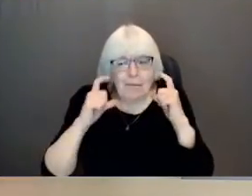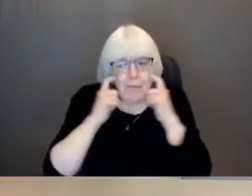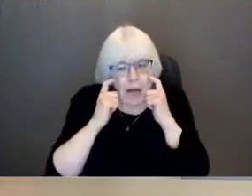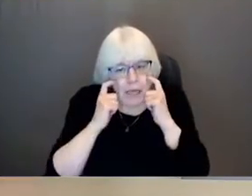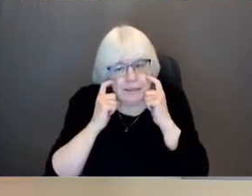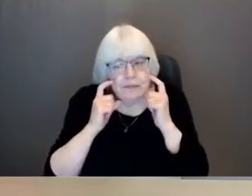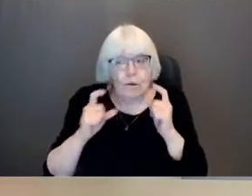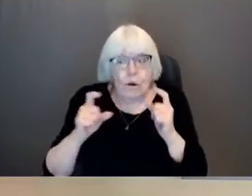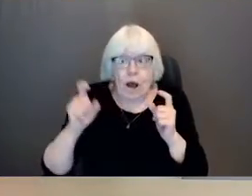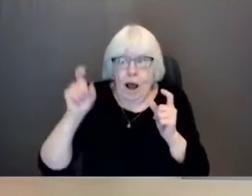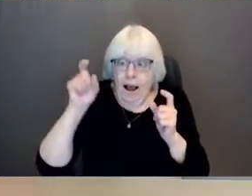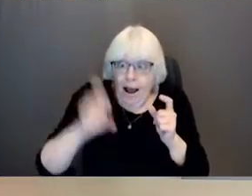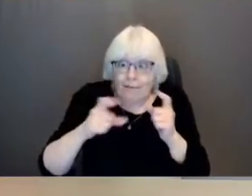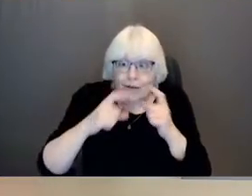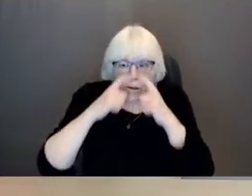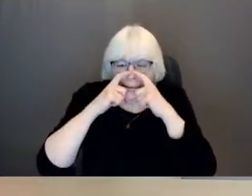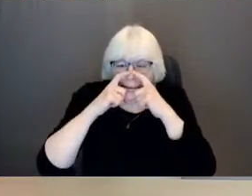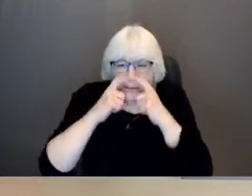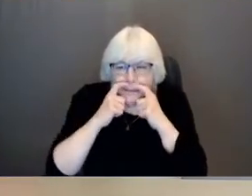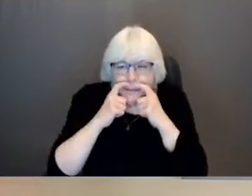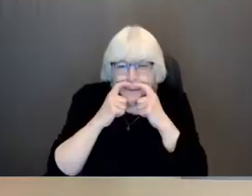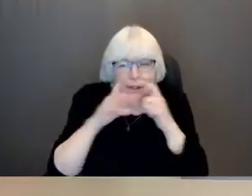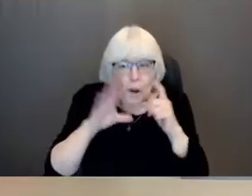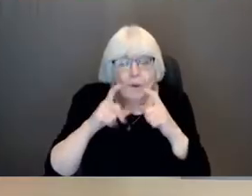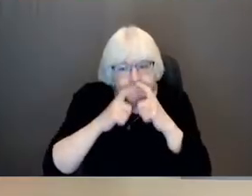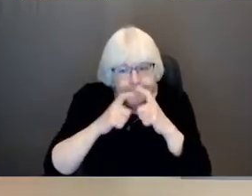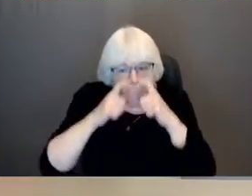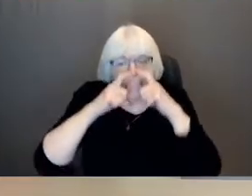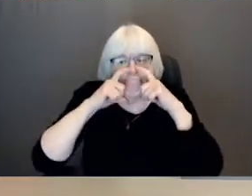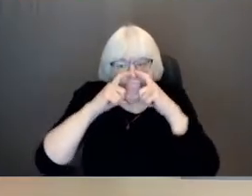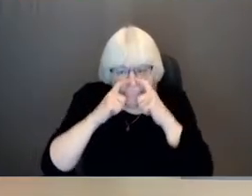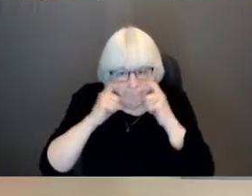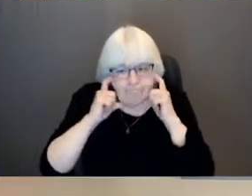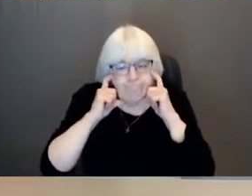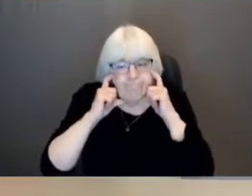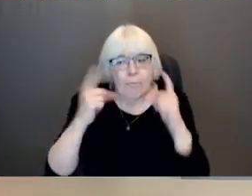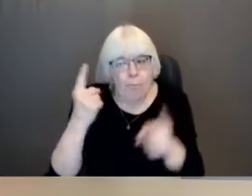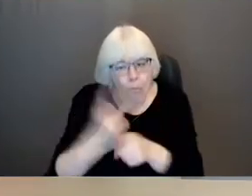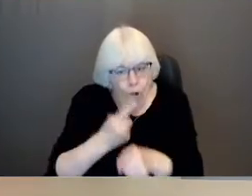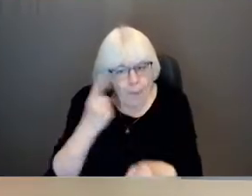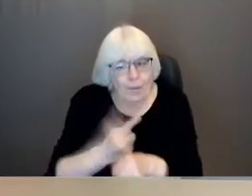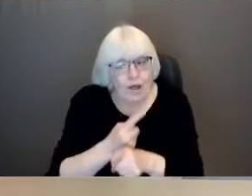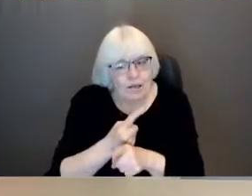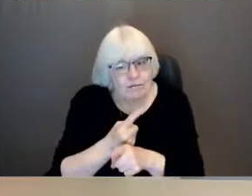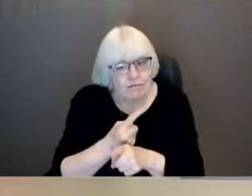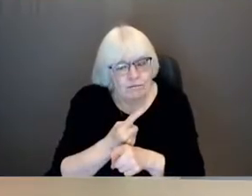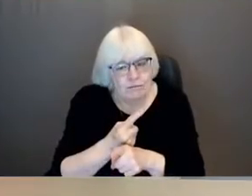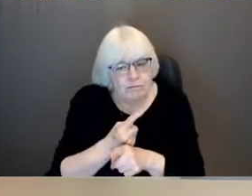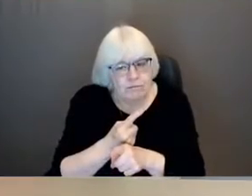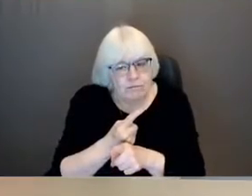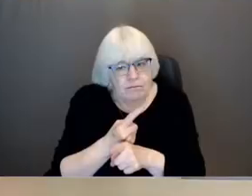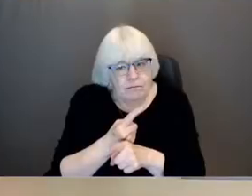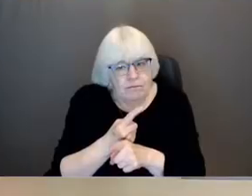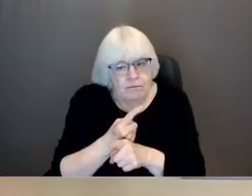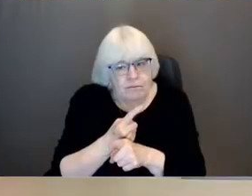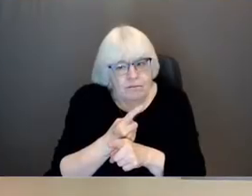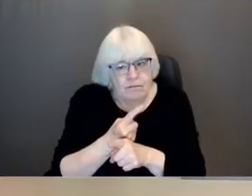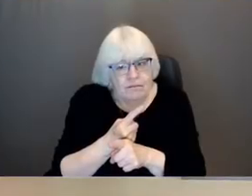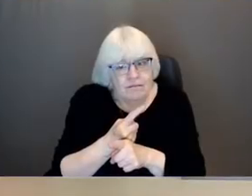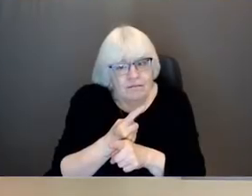I come into the building, there should be people people shouldn't be here if they're sick.